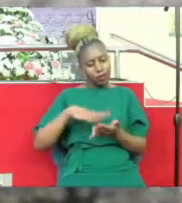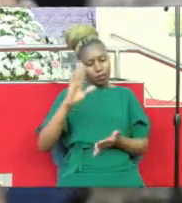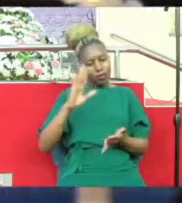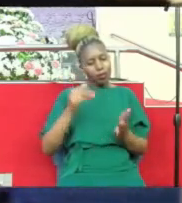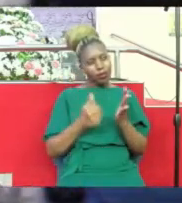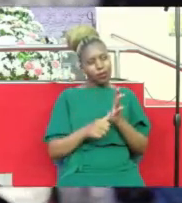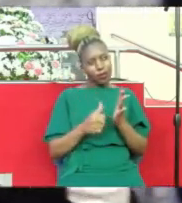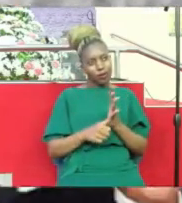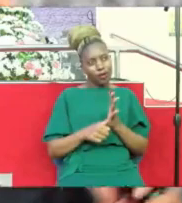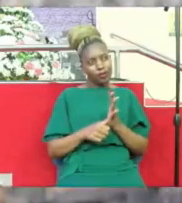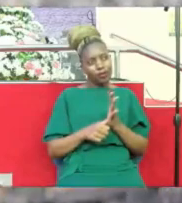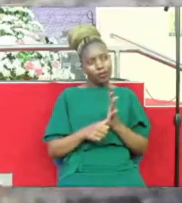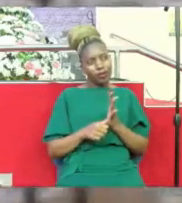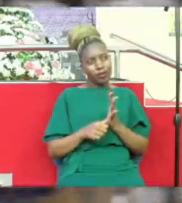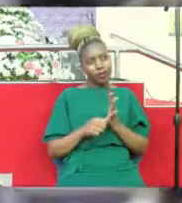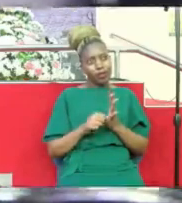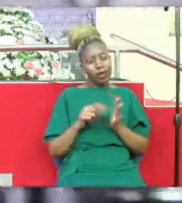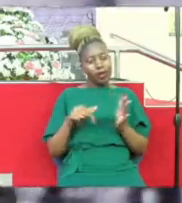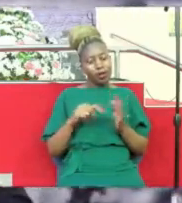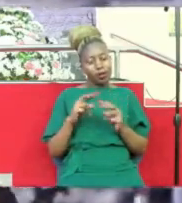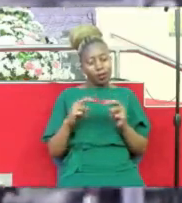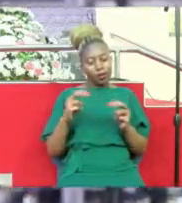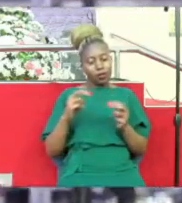the more word I found,